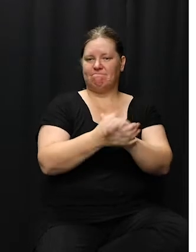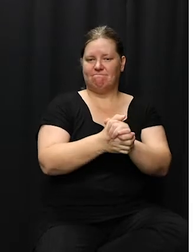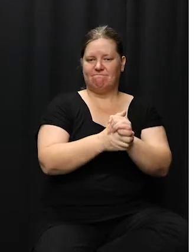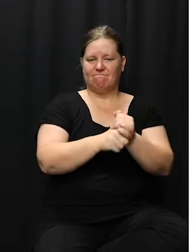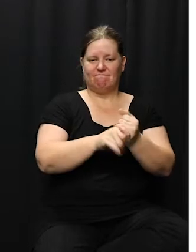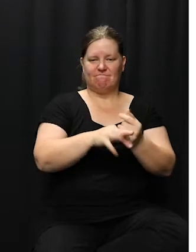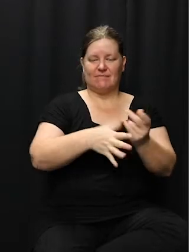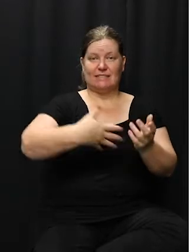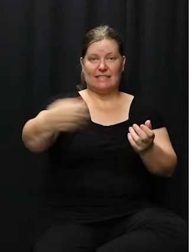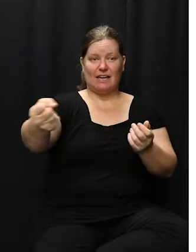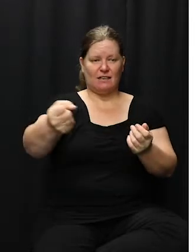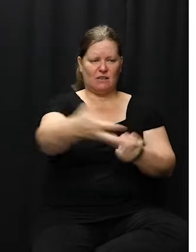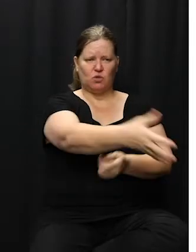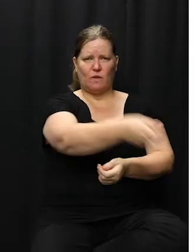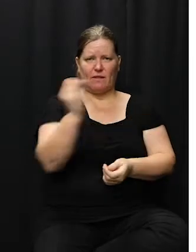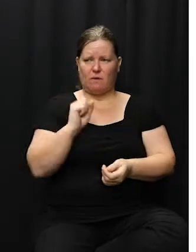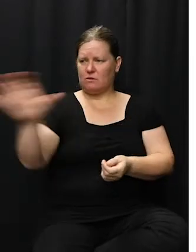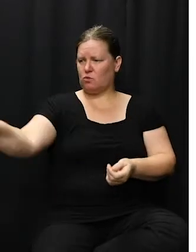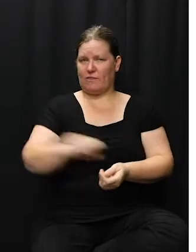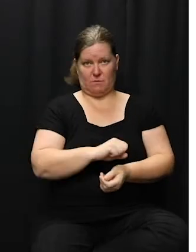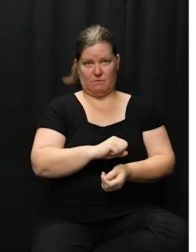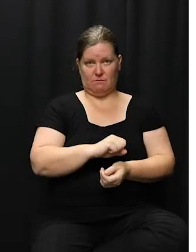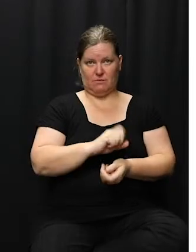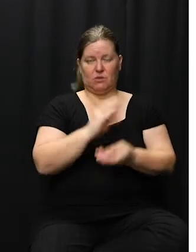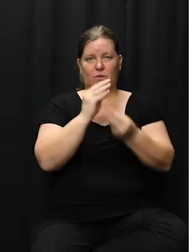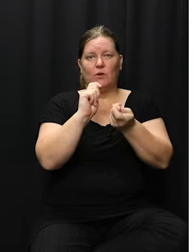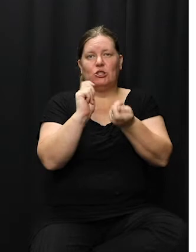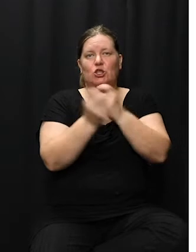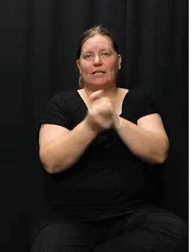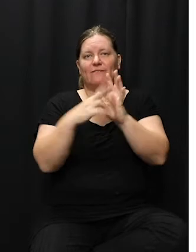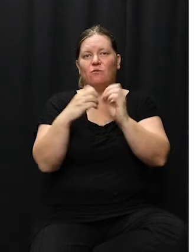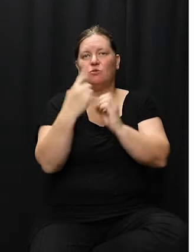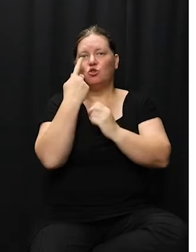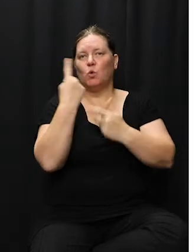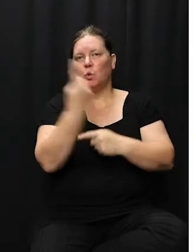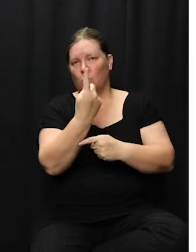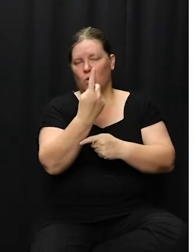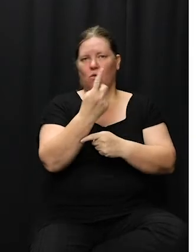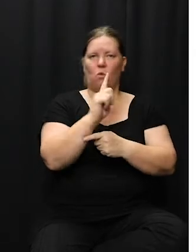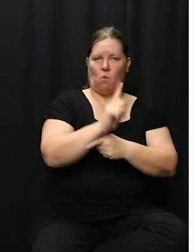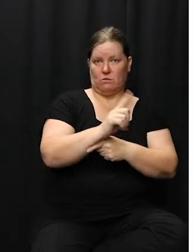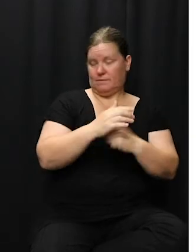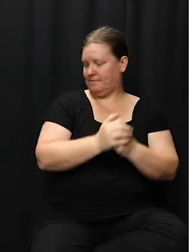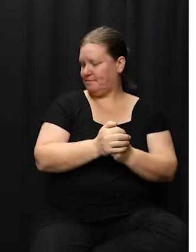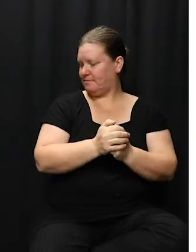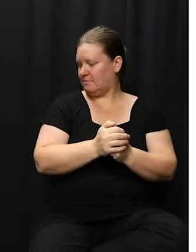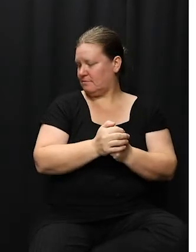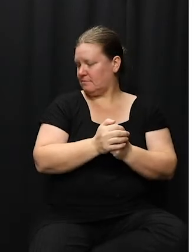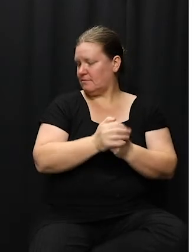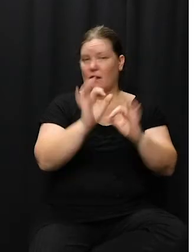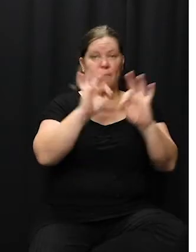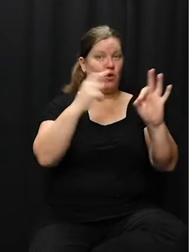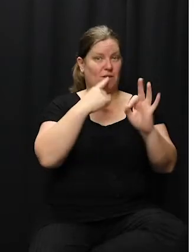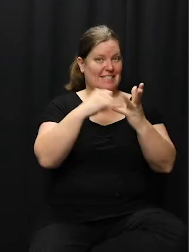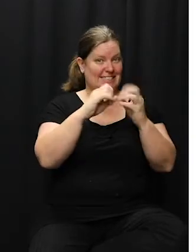Other examples like taking from there or taking from there. So you can change the verb to show who and what. And I'm